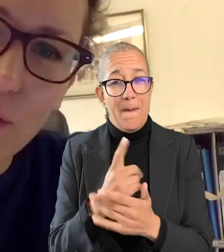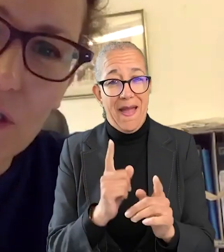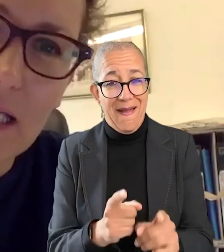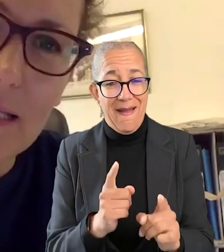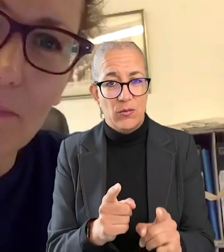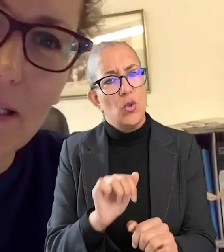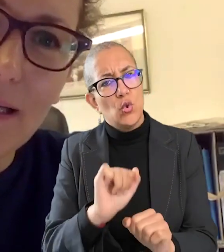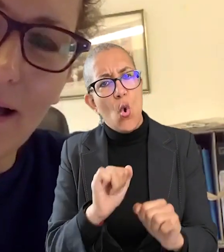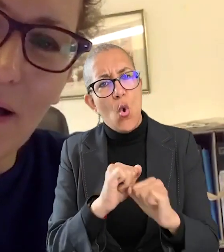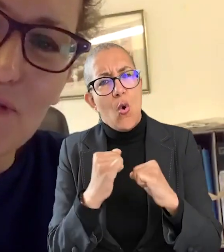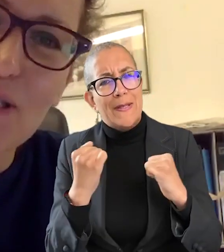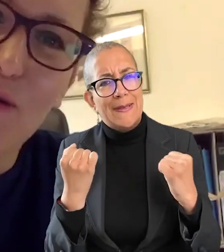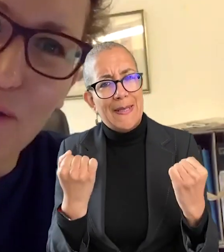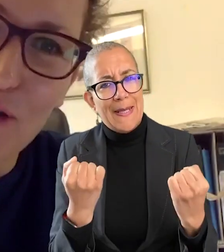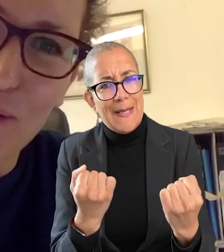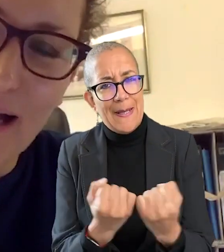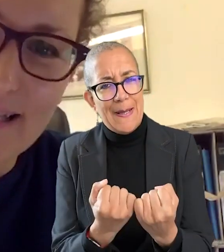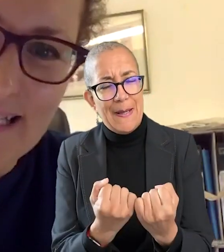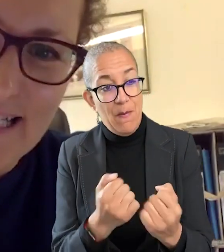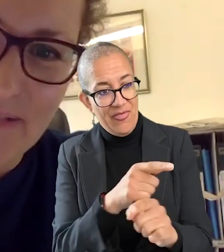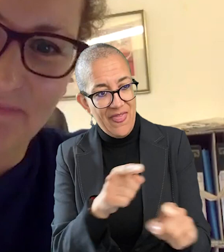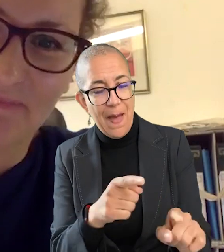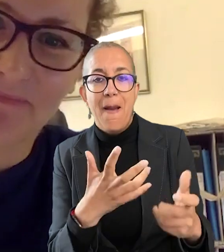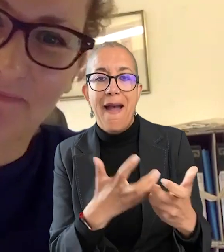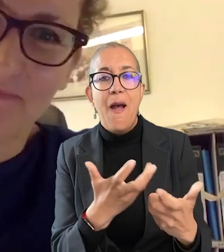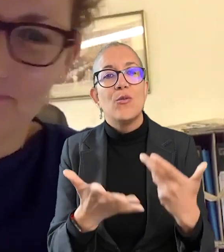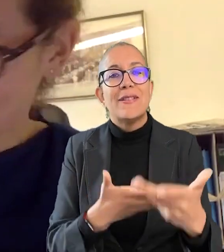would your team describe you as a leader?